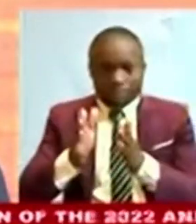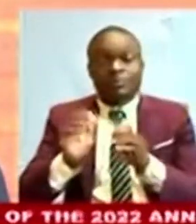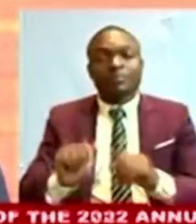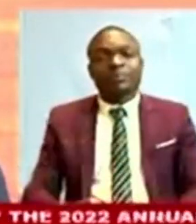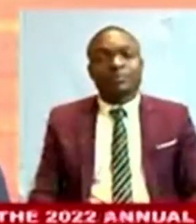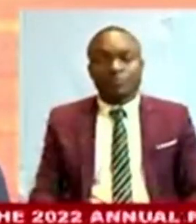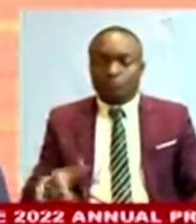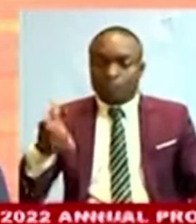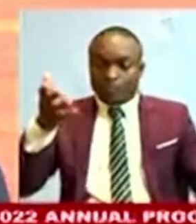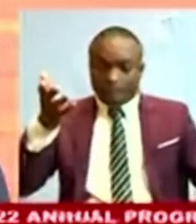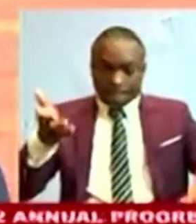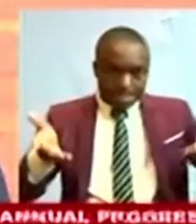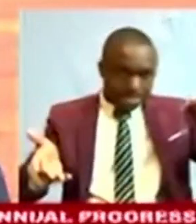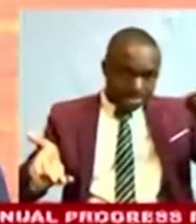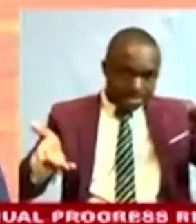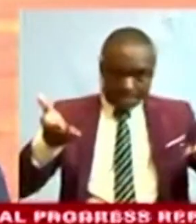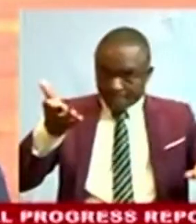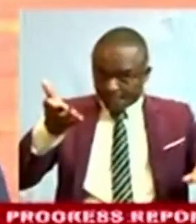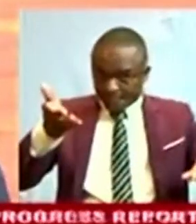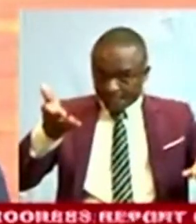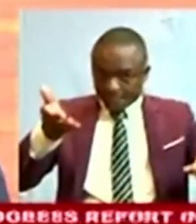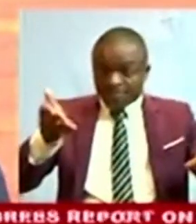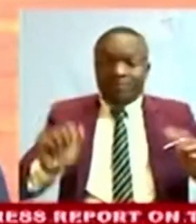compare the